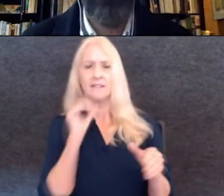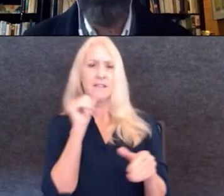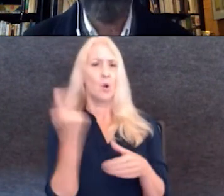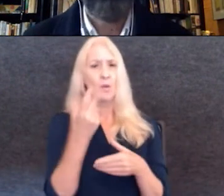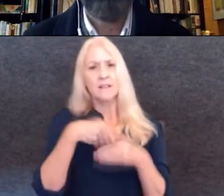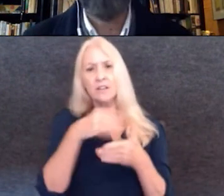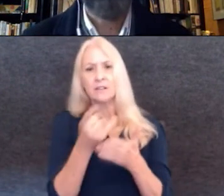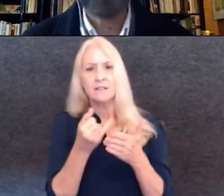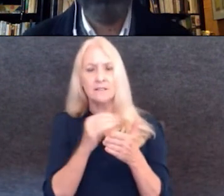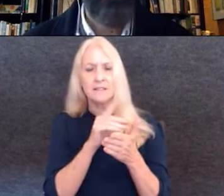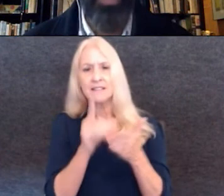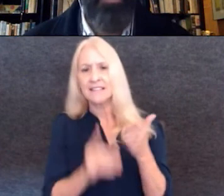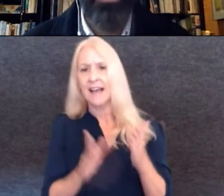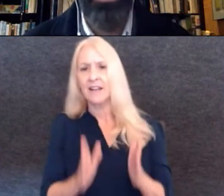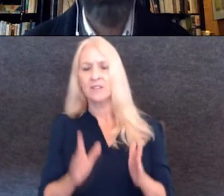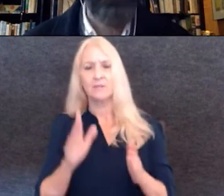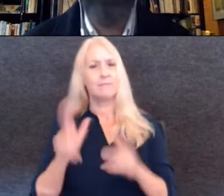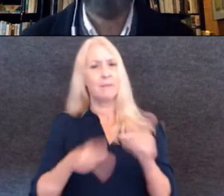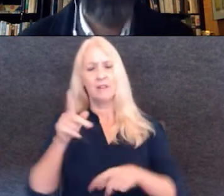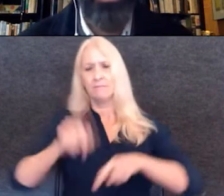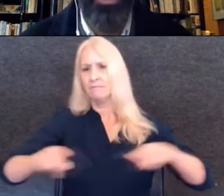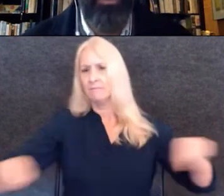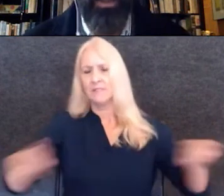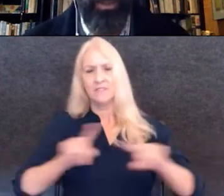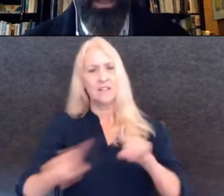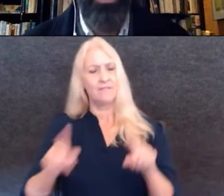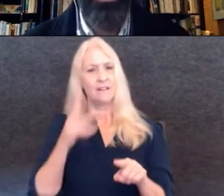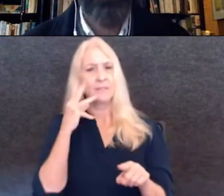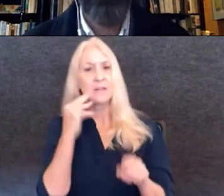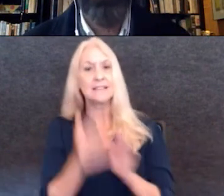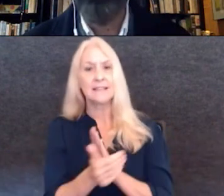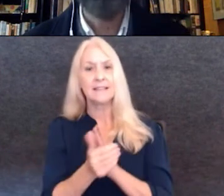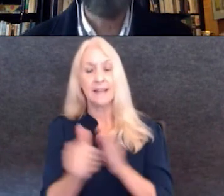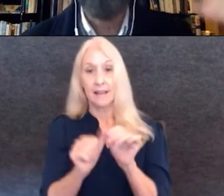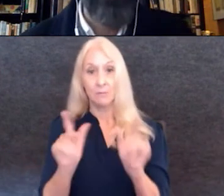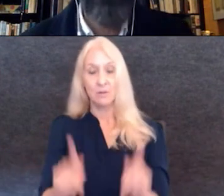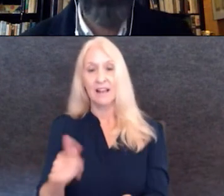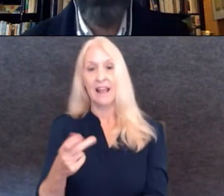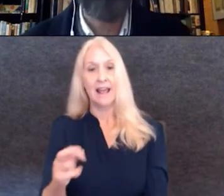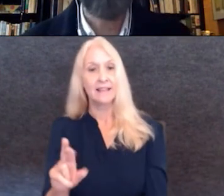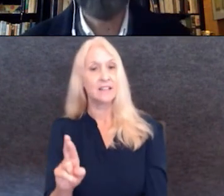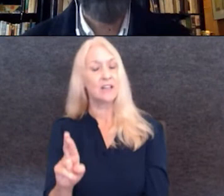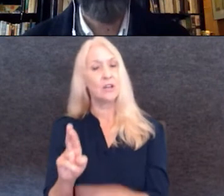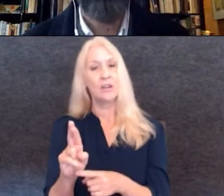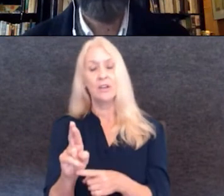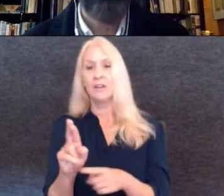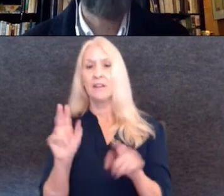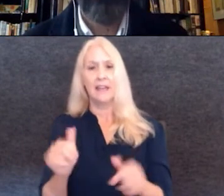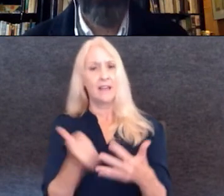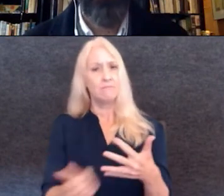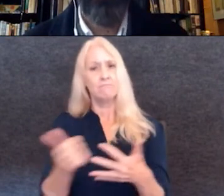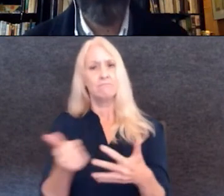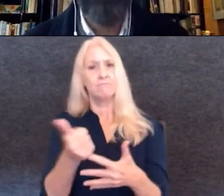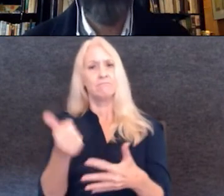We have people that kind of span the whole gamut. And everybody at Gensler can actually go to the very, very top. It doesn't matter what